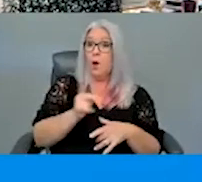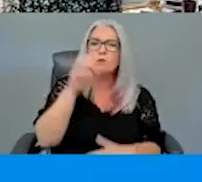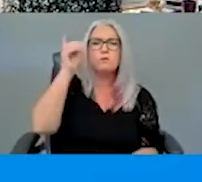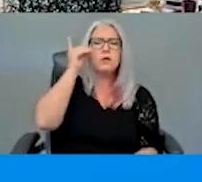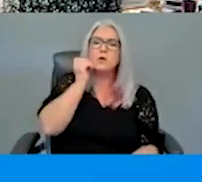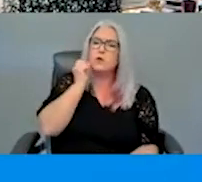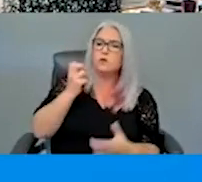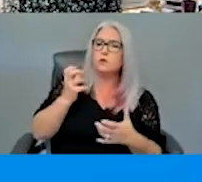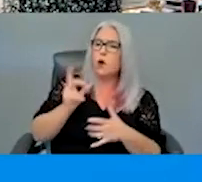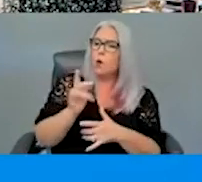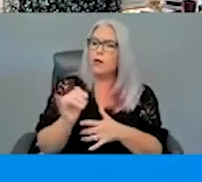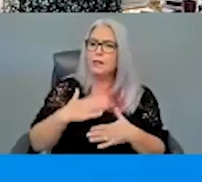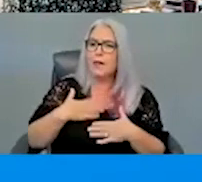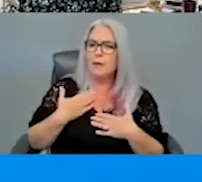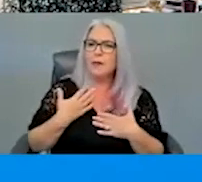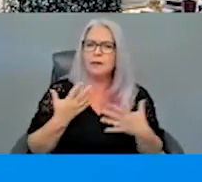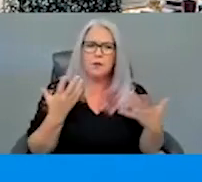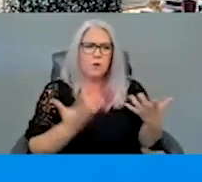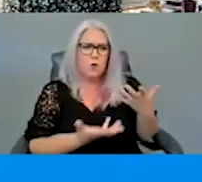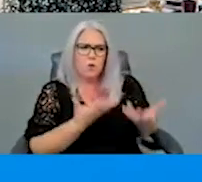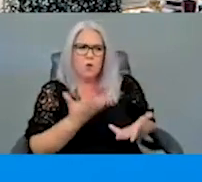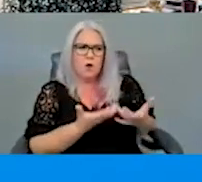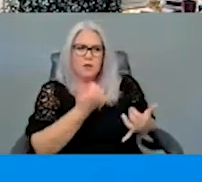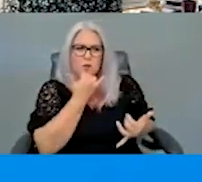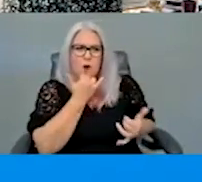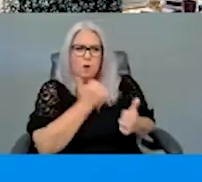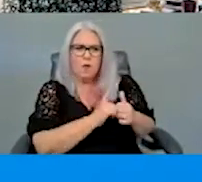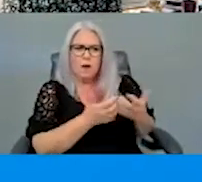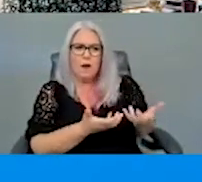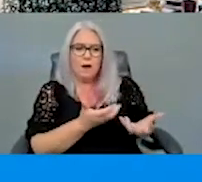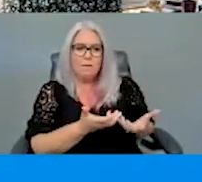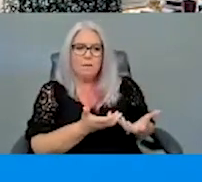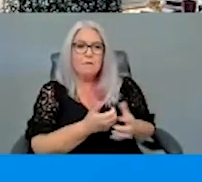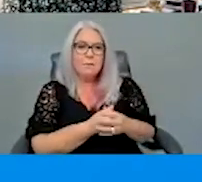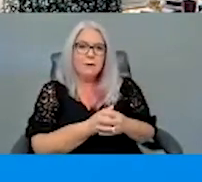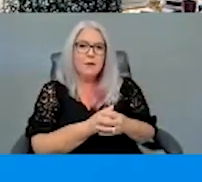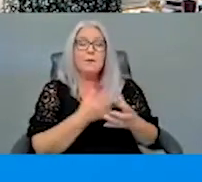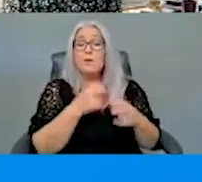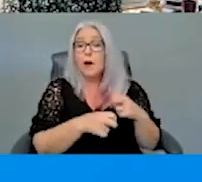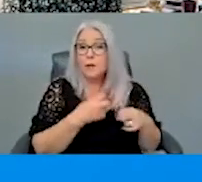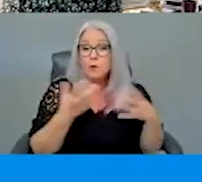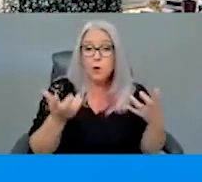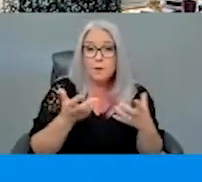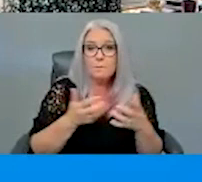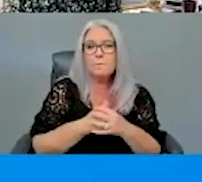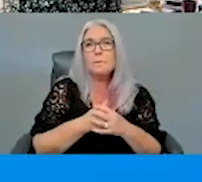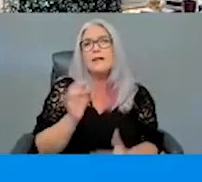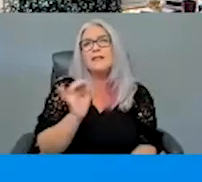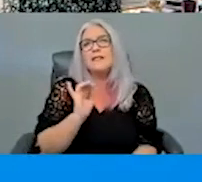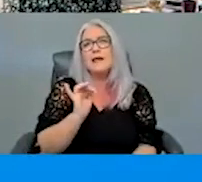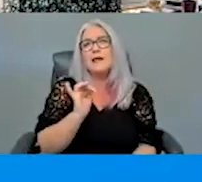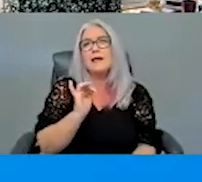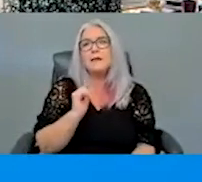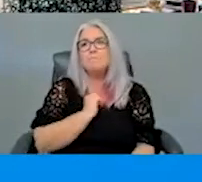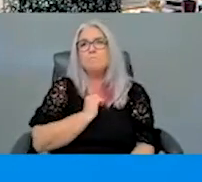is, well, what's the problem with that? And so the problem with that is it's kind of like a speed bump,